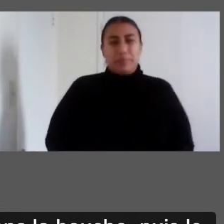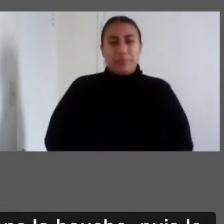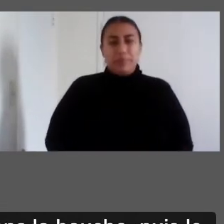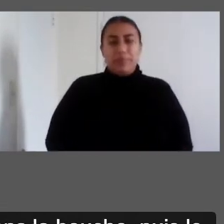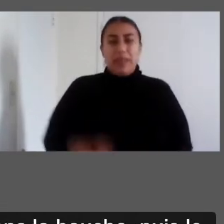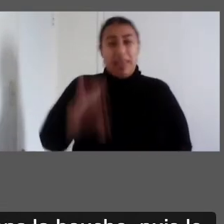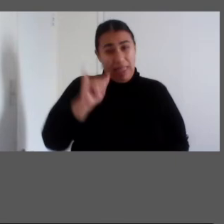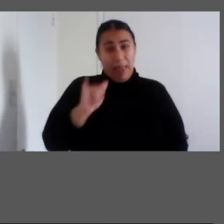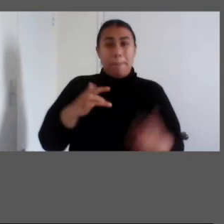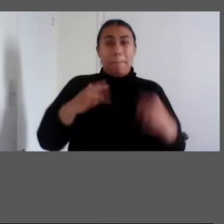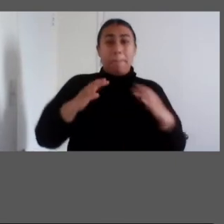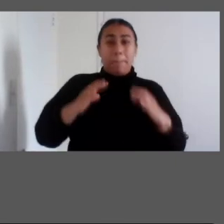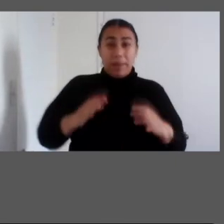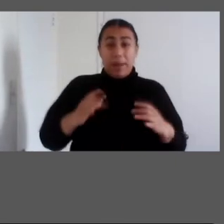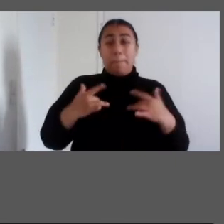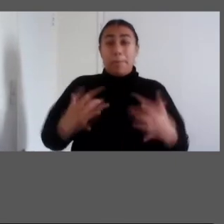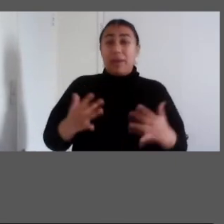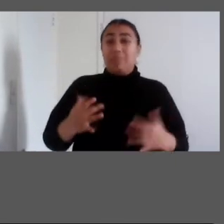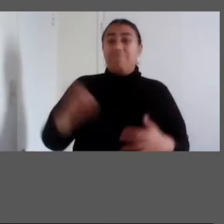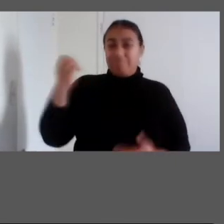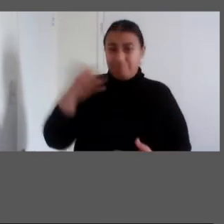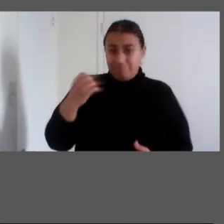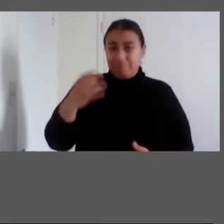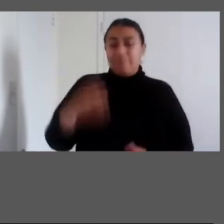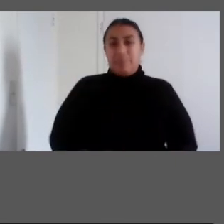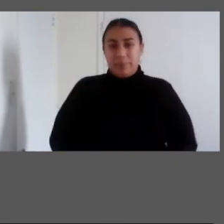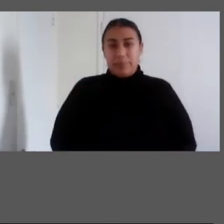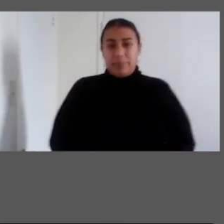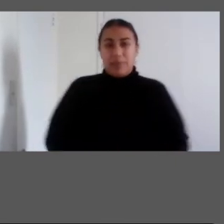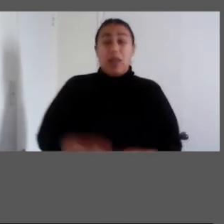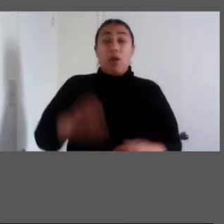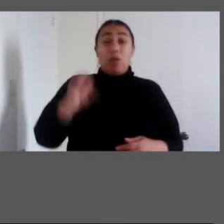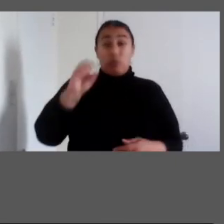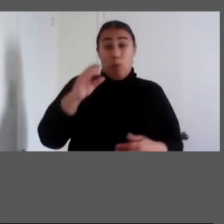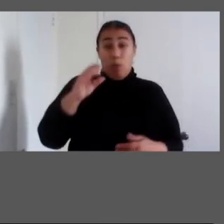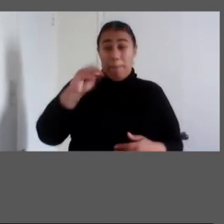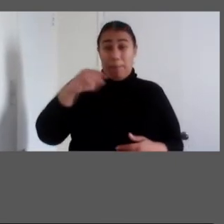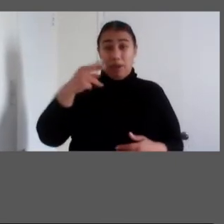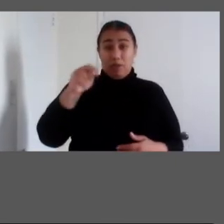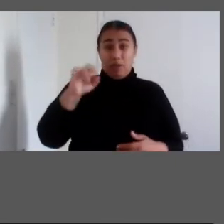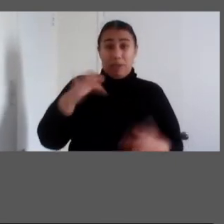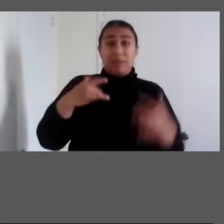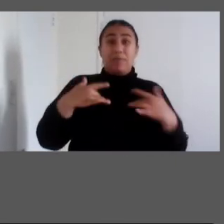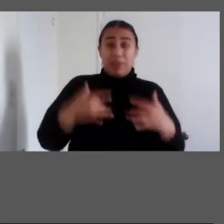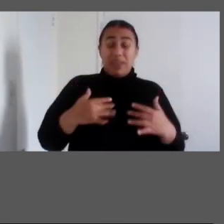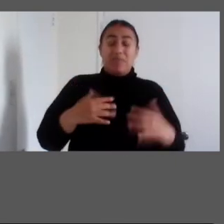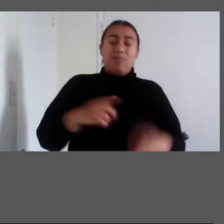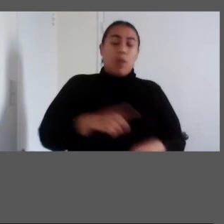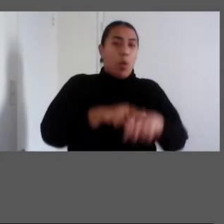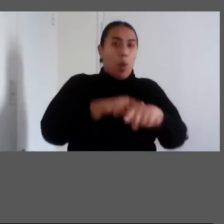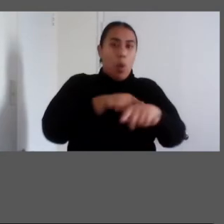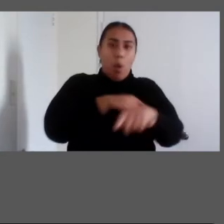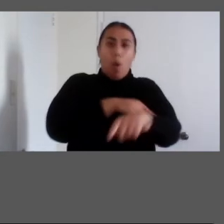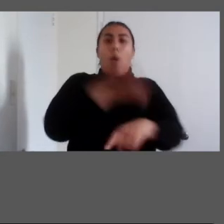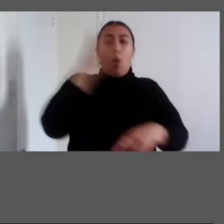in. After the initial vasodilation in a migraine comes the vasoconstriction. And the vasoconstriction is when most of the pain